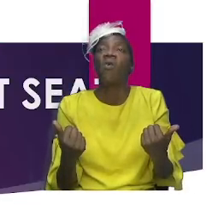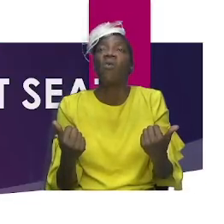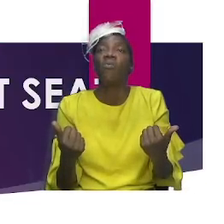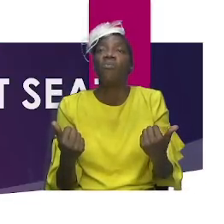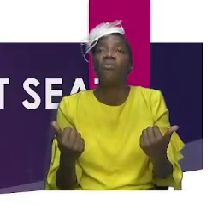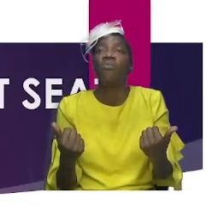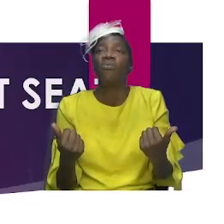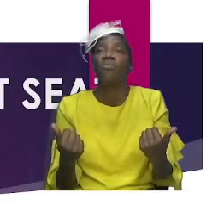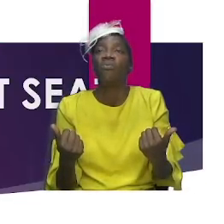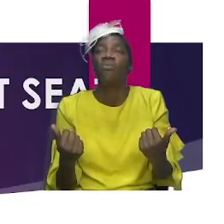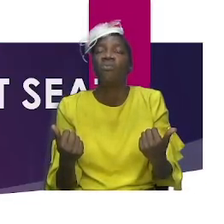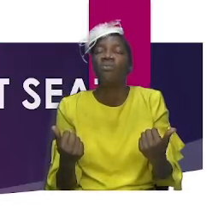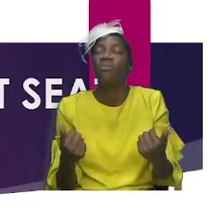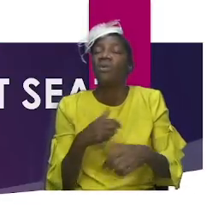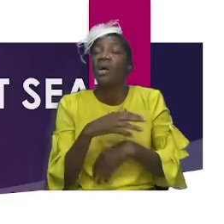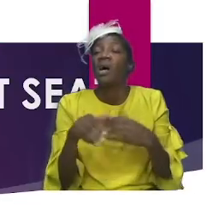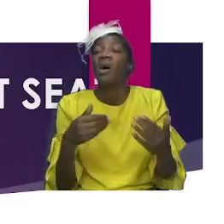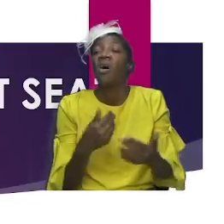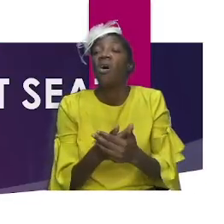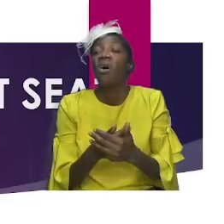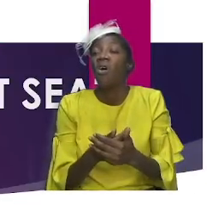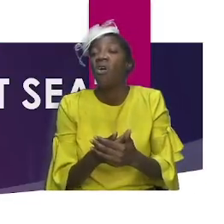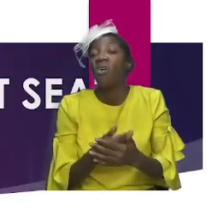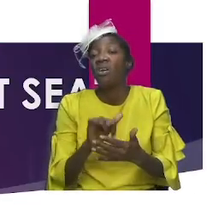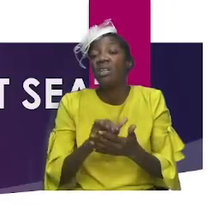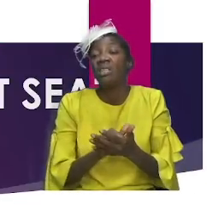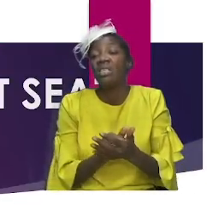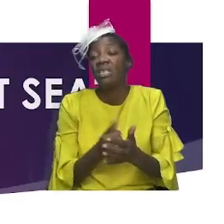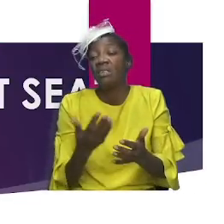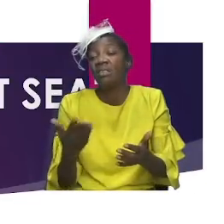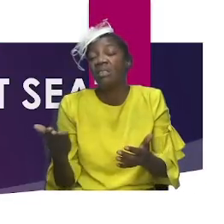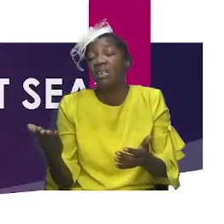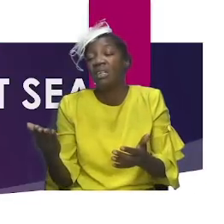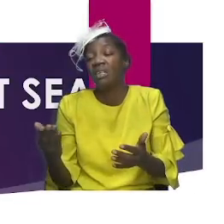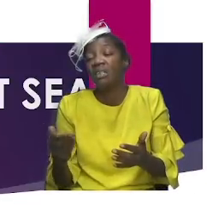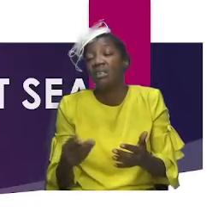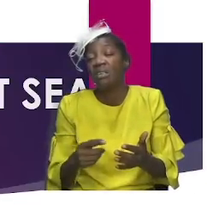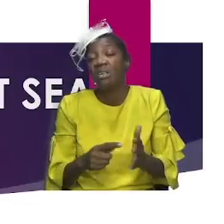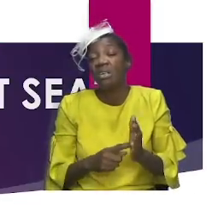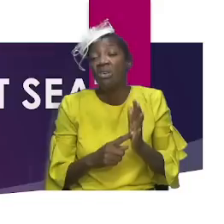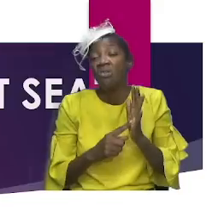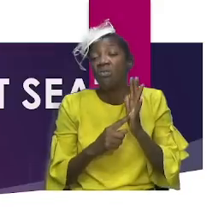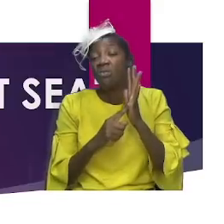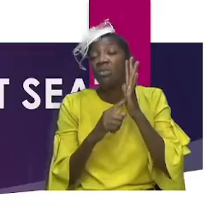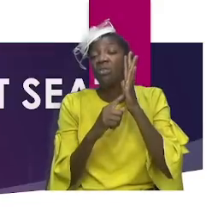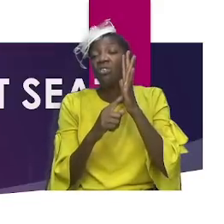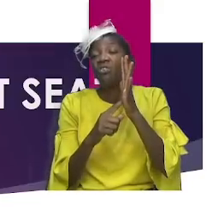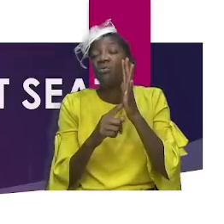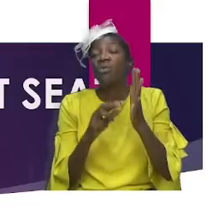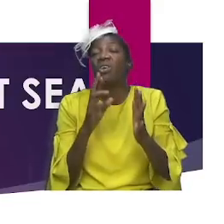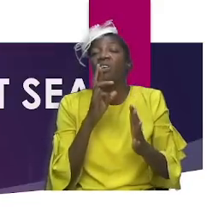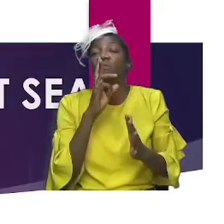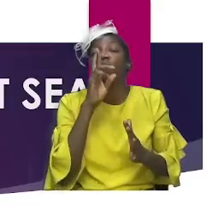God, when all of these things are going to be exposed, and